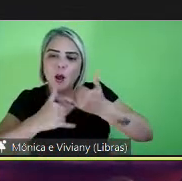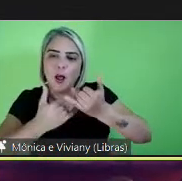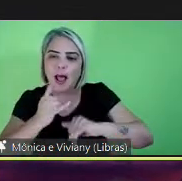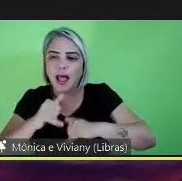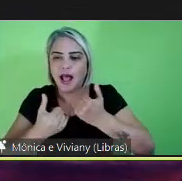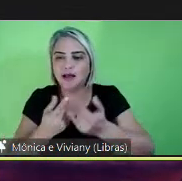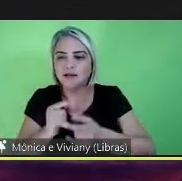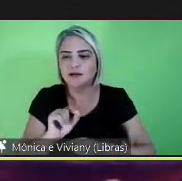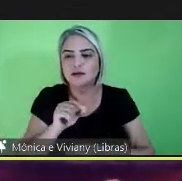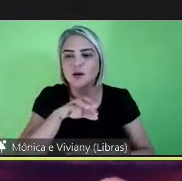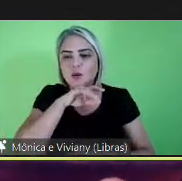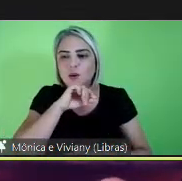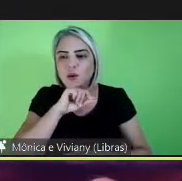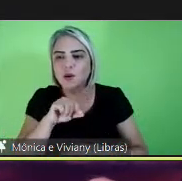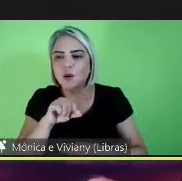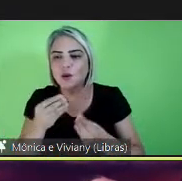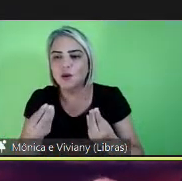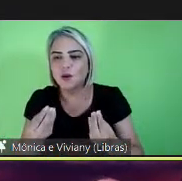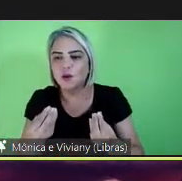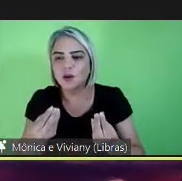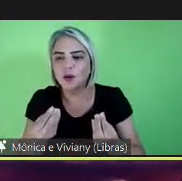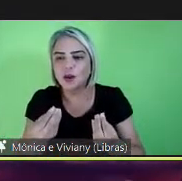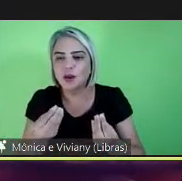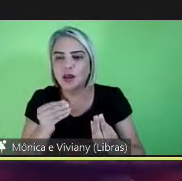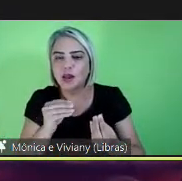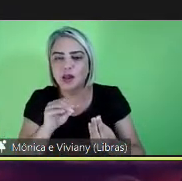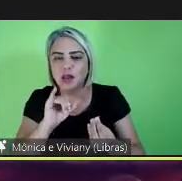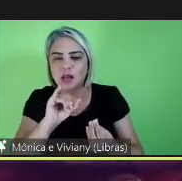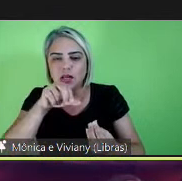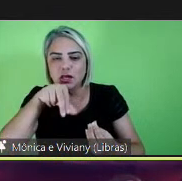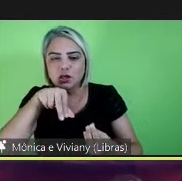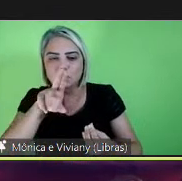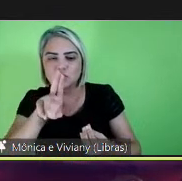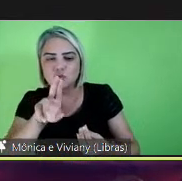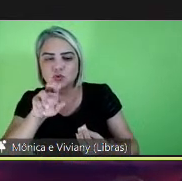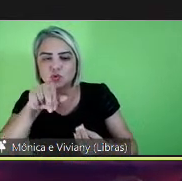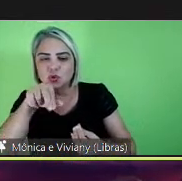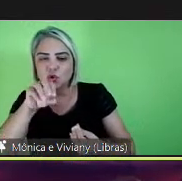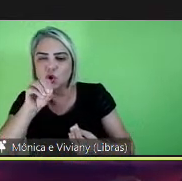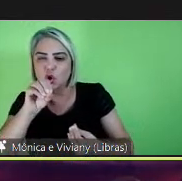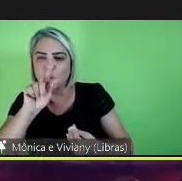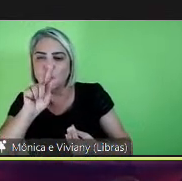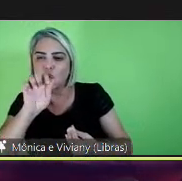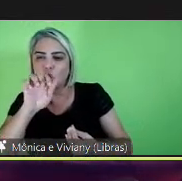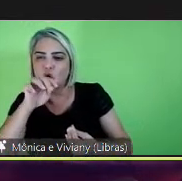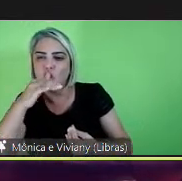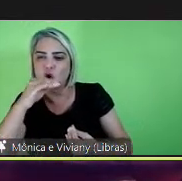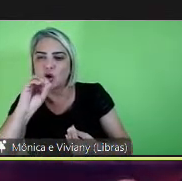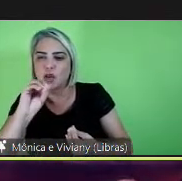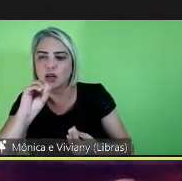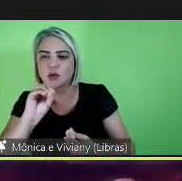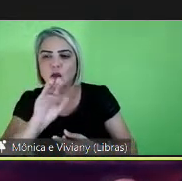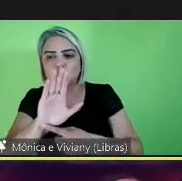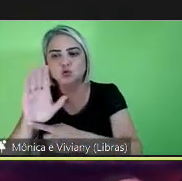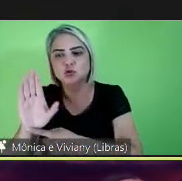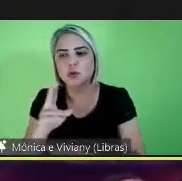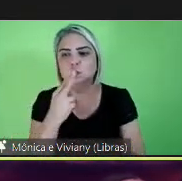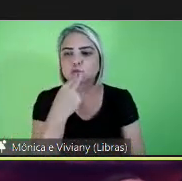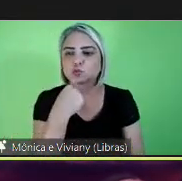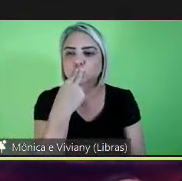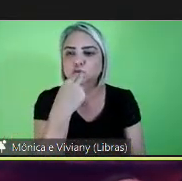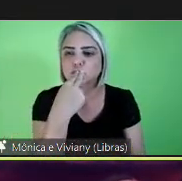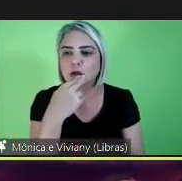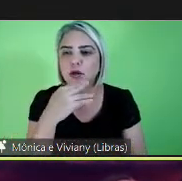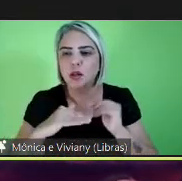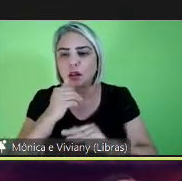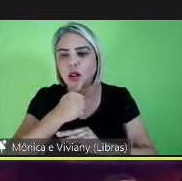we talk about and refer and collaborate with nutritionists with regards to the inclusion